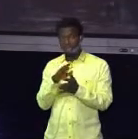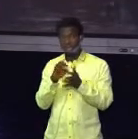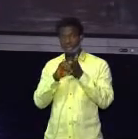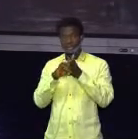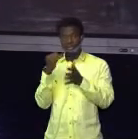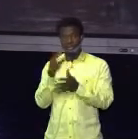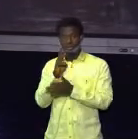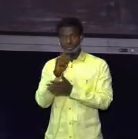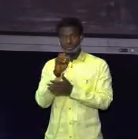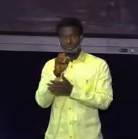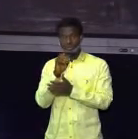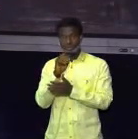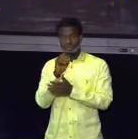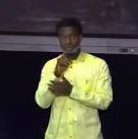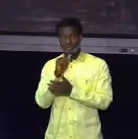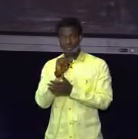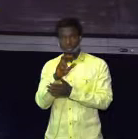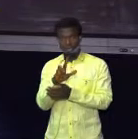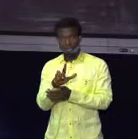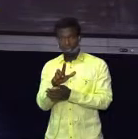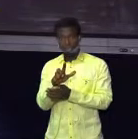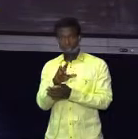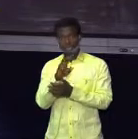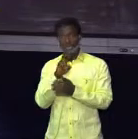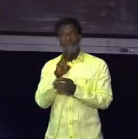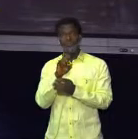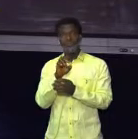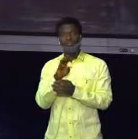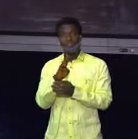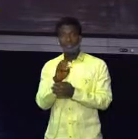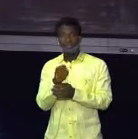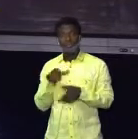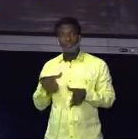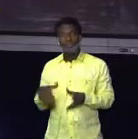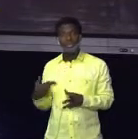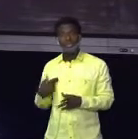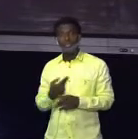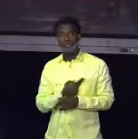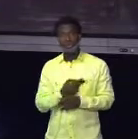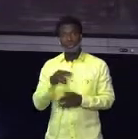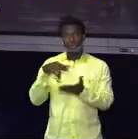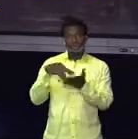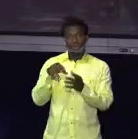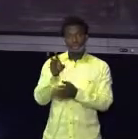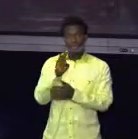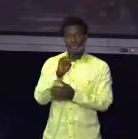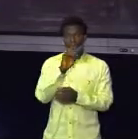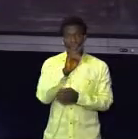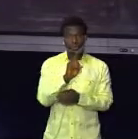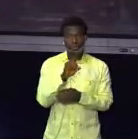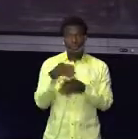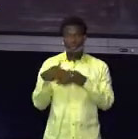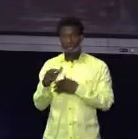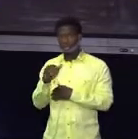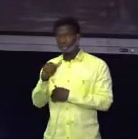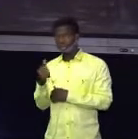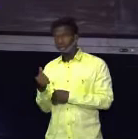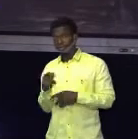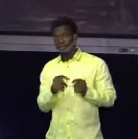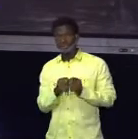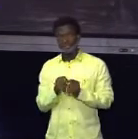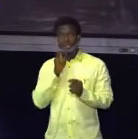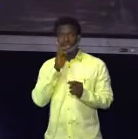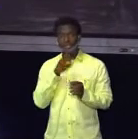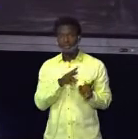of modal auxiliaries or modal verbs. Let's read them one after the other together. Are you